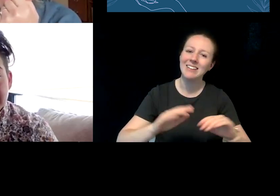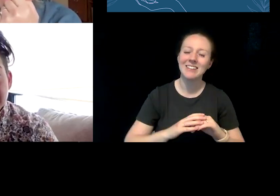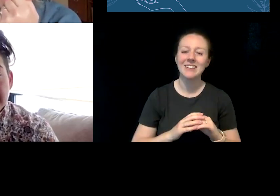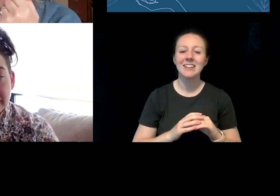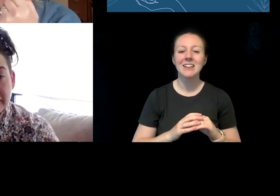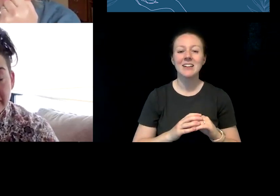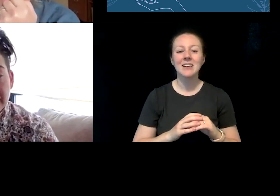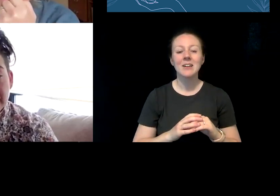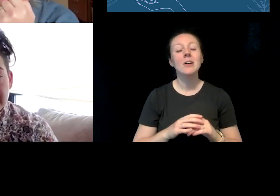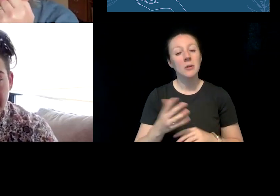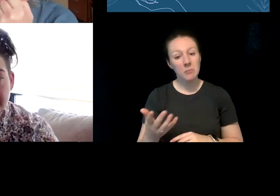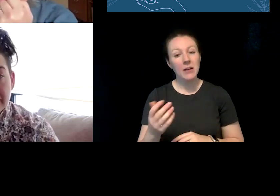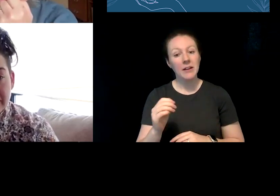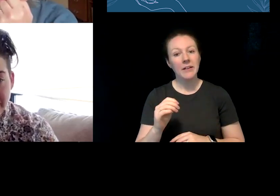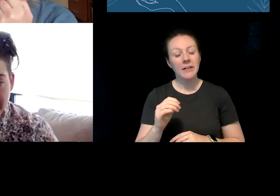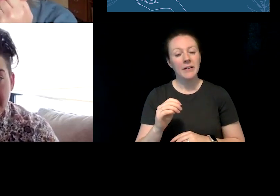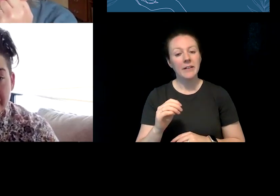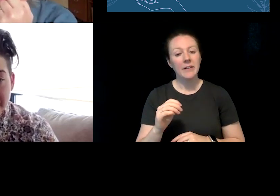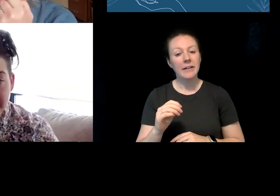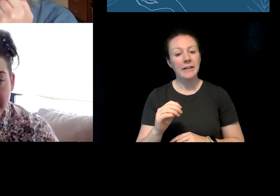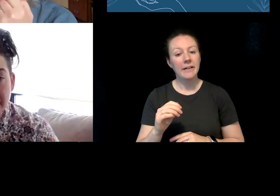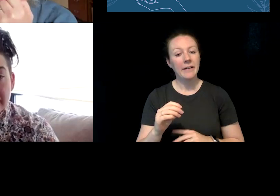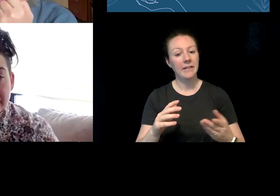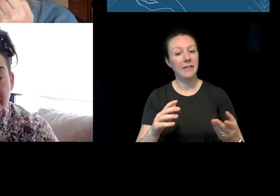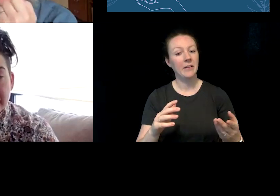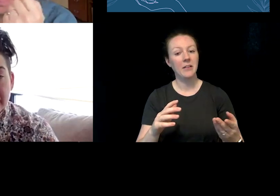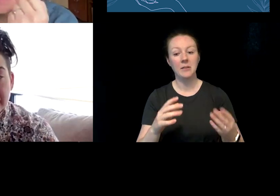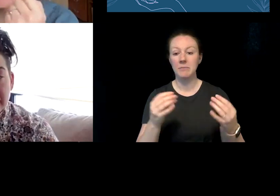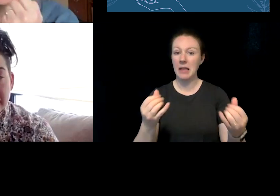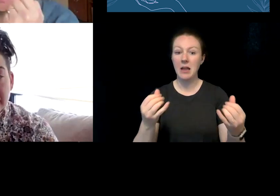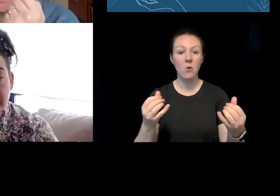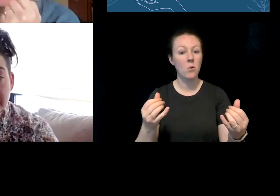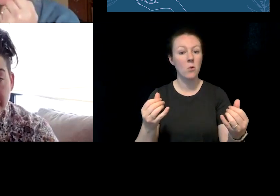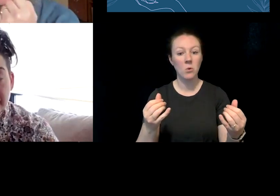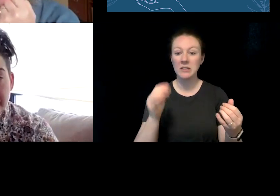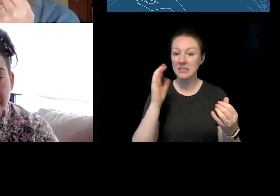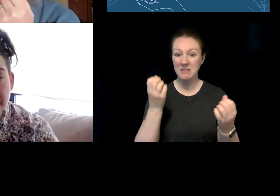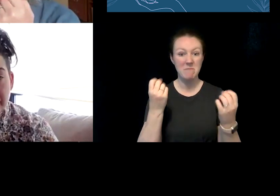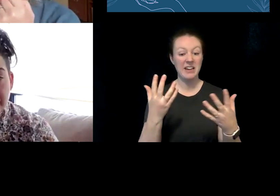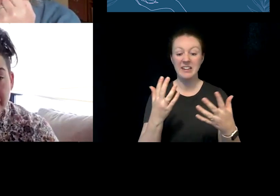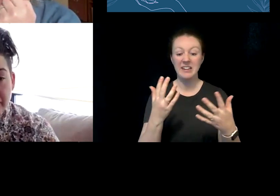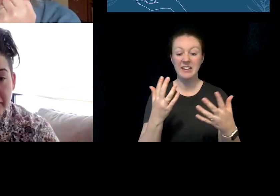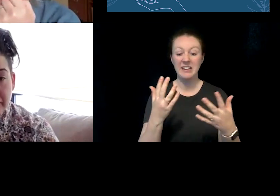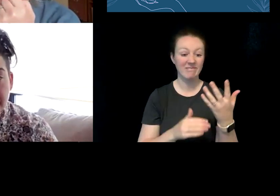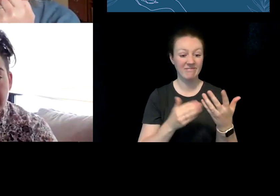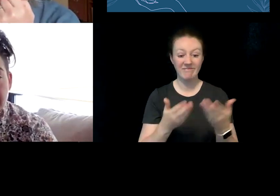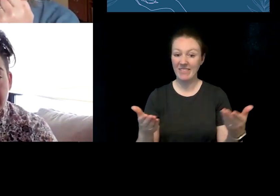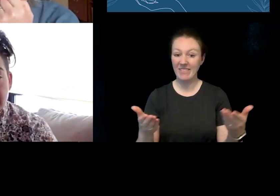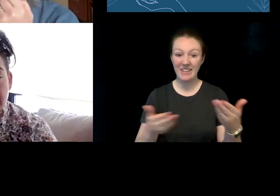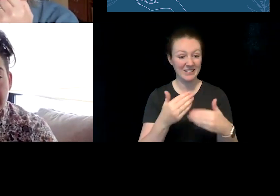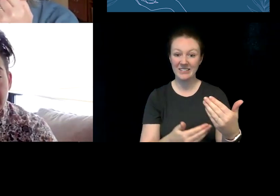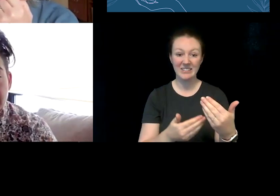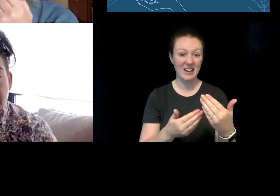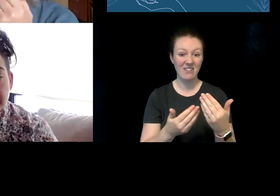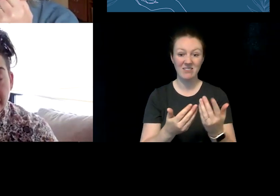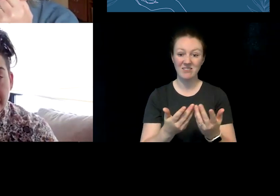But those things, you know, have essentially gone out of the window a lot, except for the one or two people who either